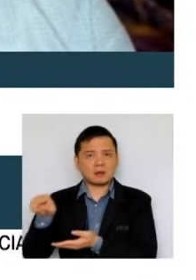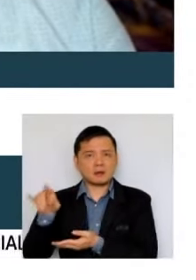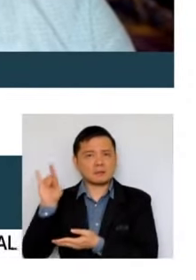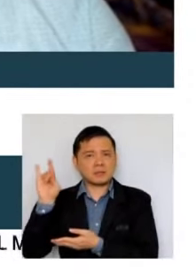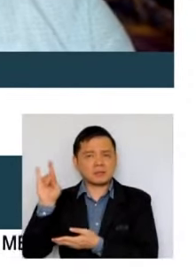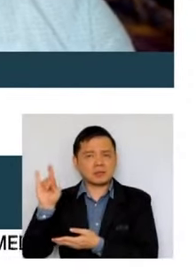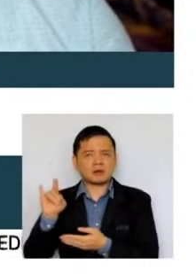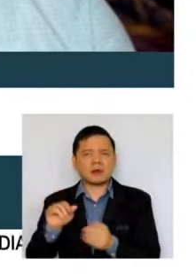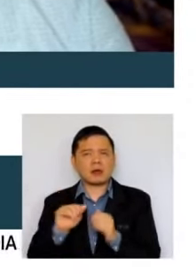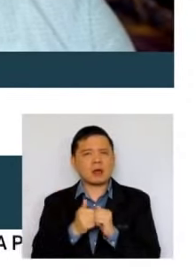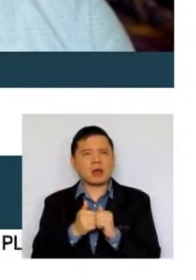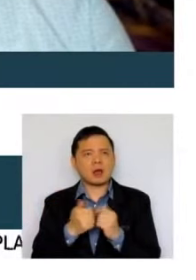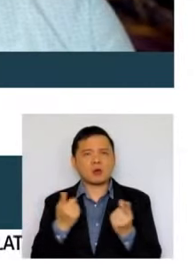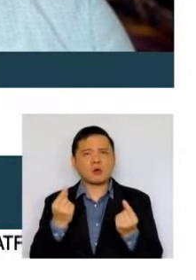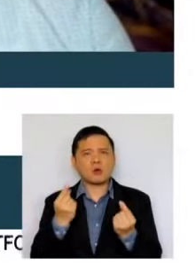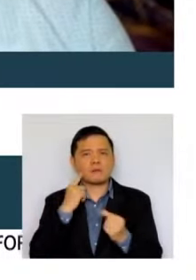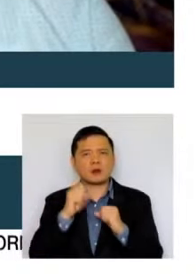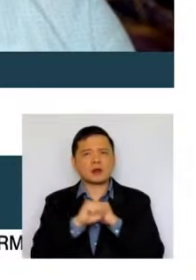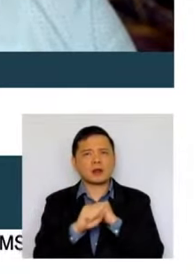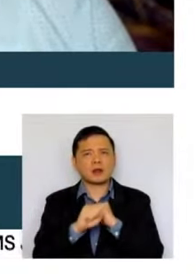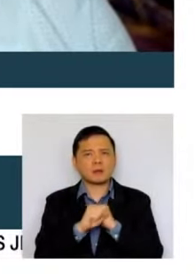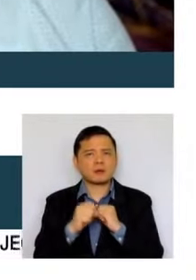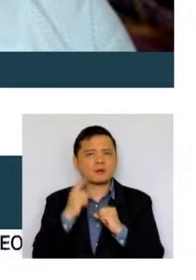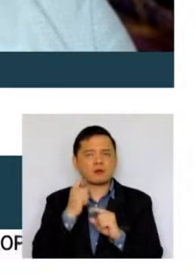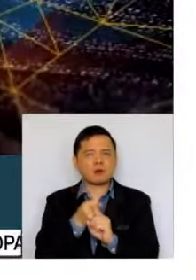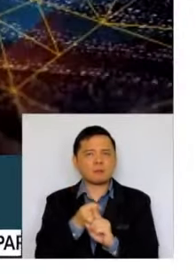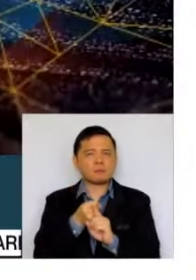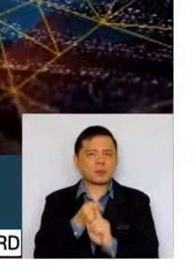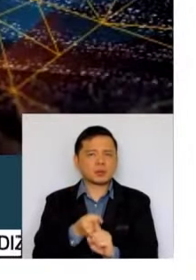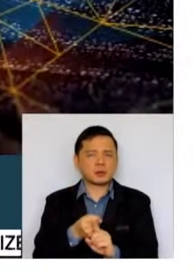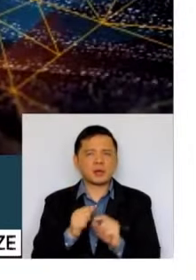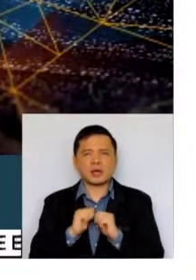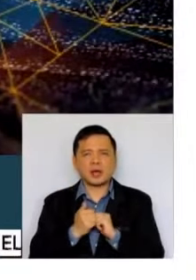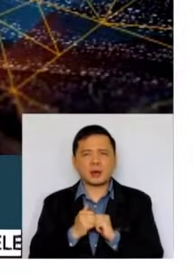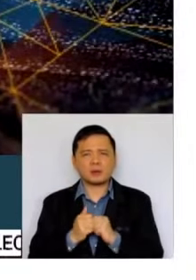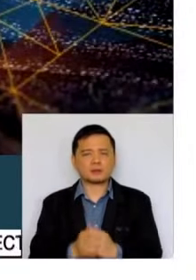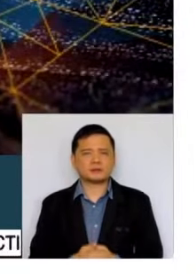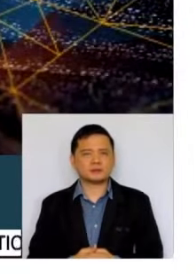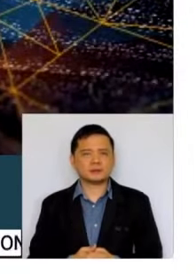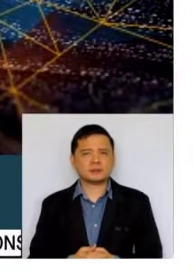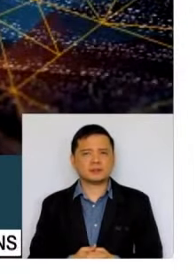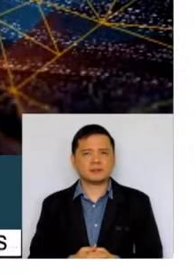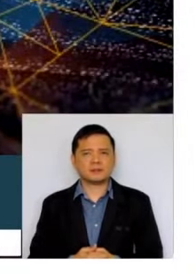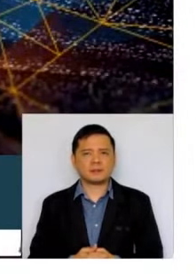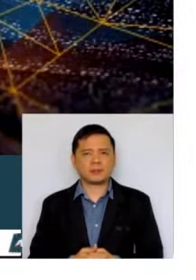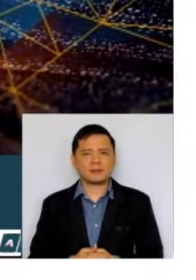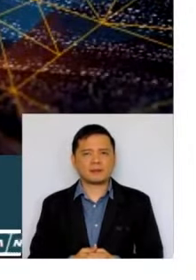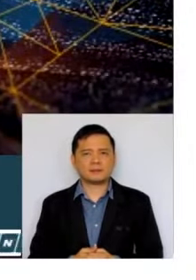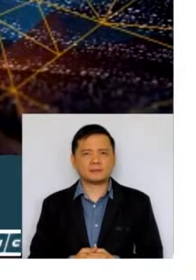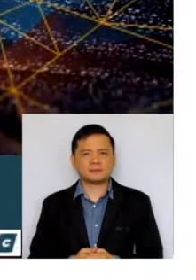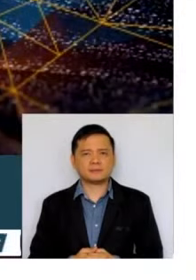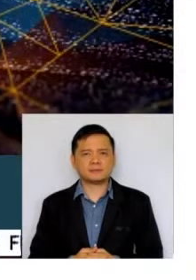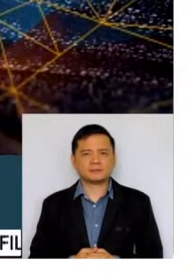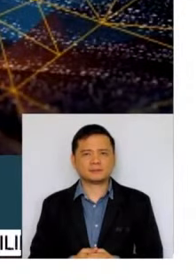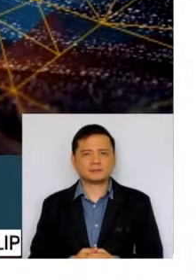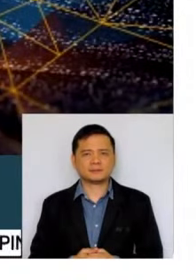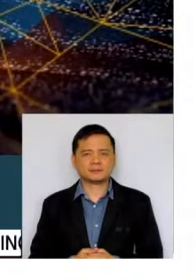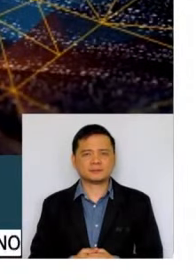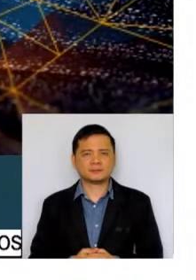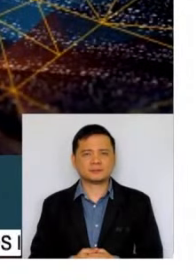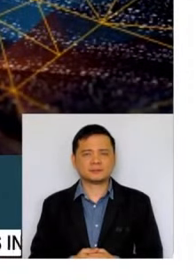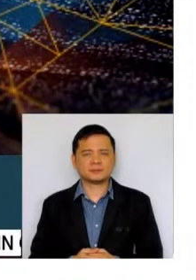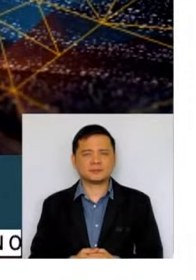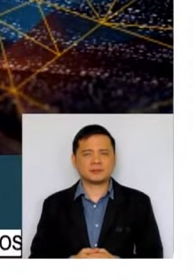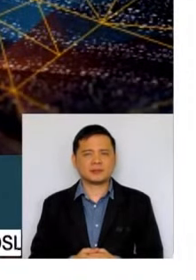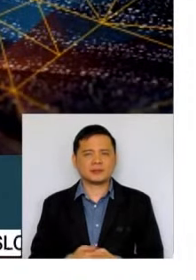make an impact? Okay, so there's I think a complementary nature